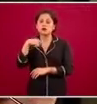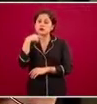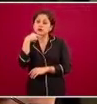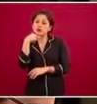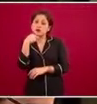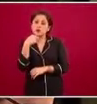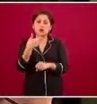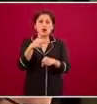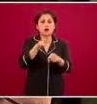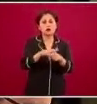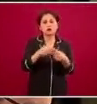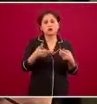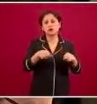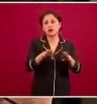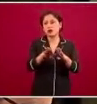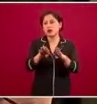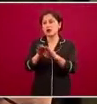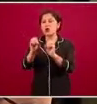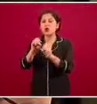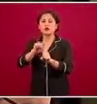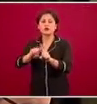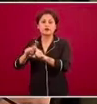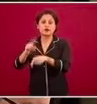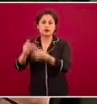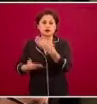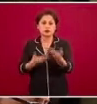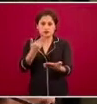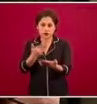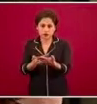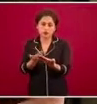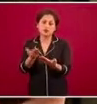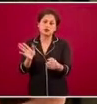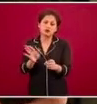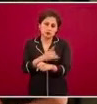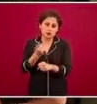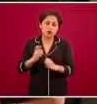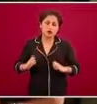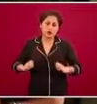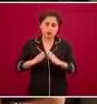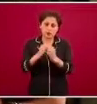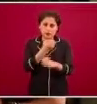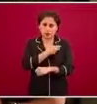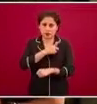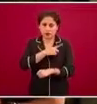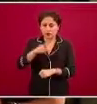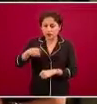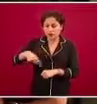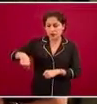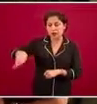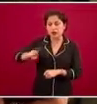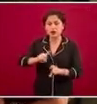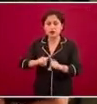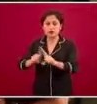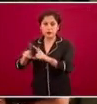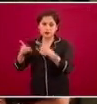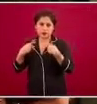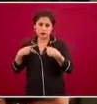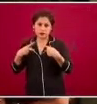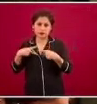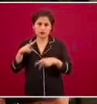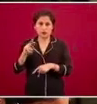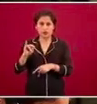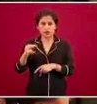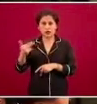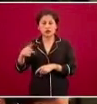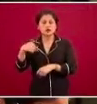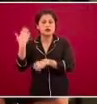in which they expressed their concern for the suspension of several services that are related